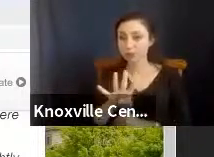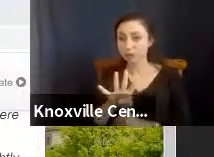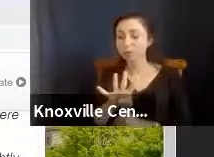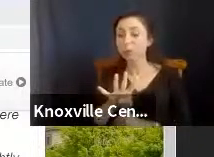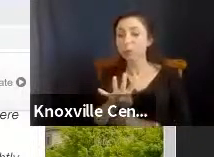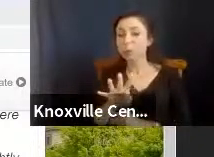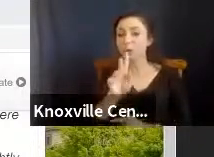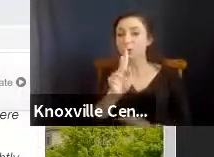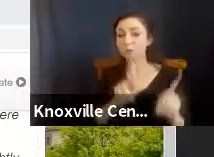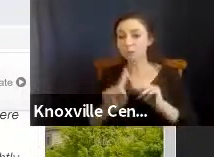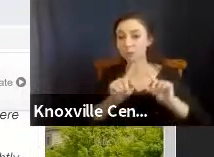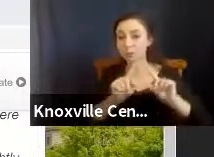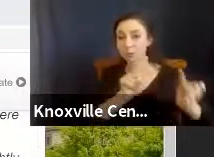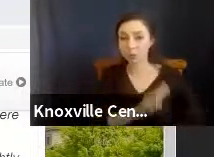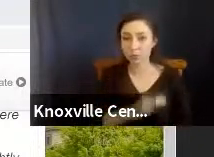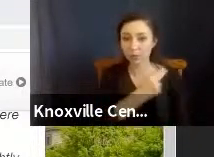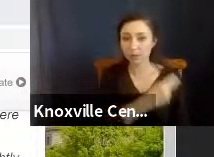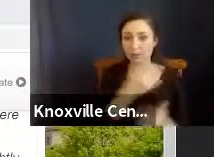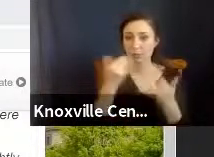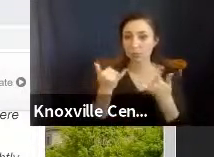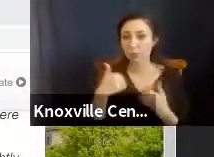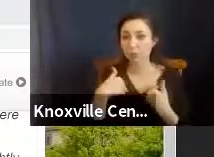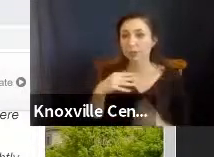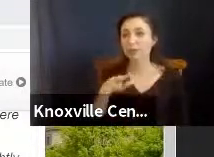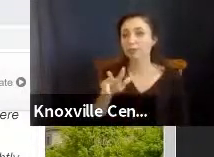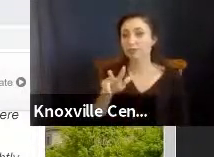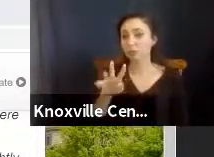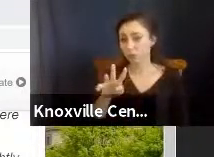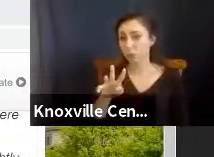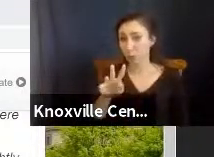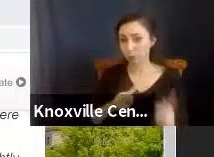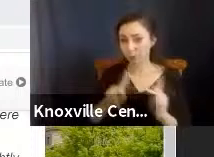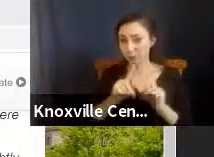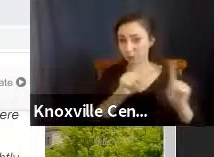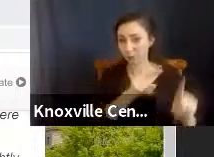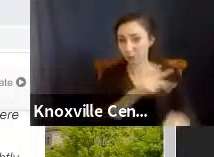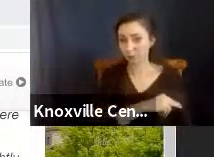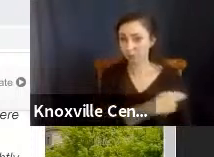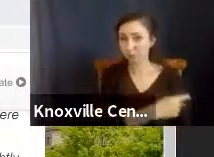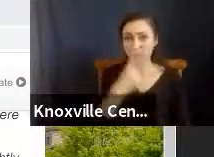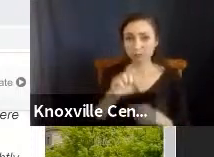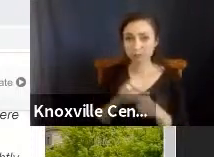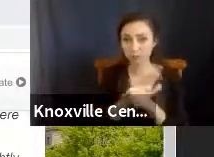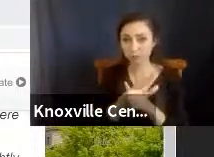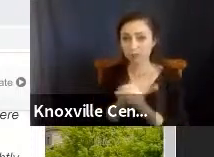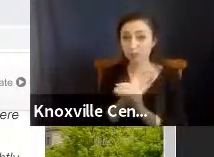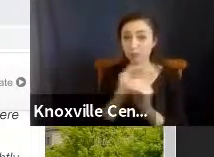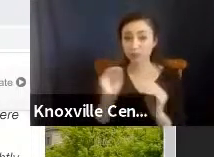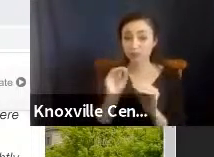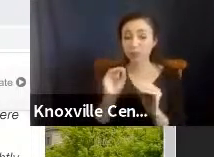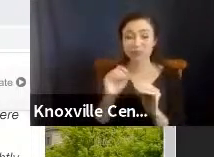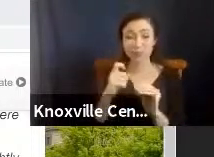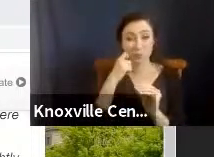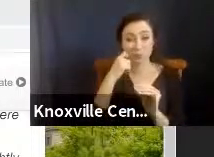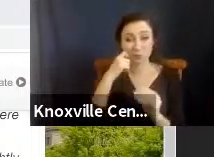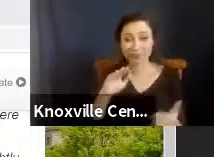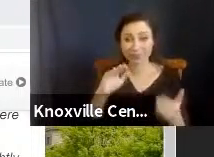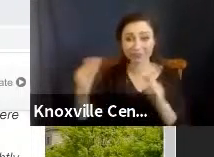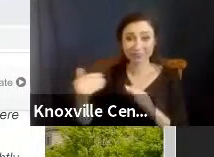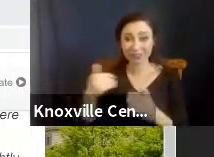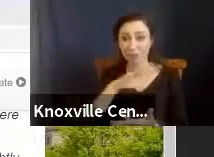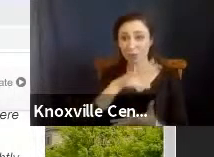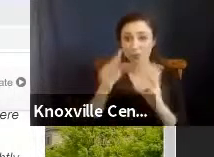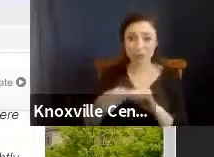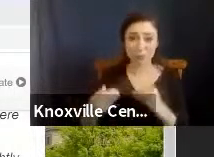hospitalizations. Currently, there are 47 hospitalizations. We have not had any deaths recently. We have a total of